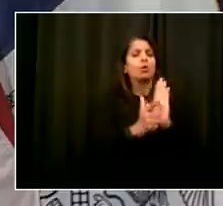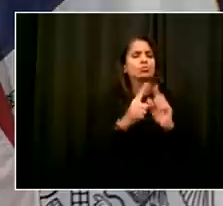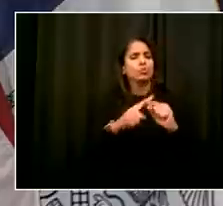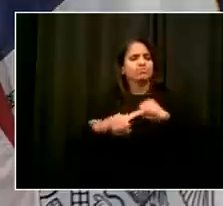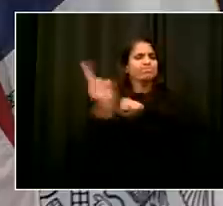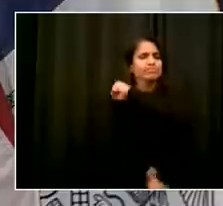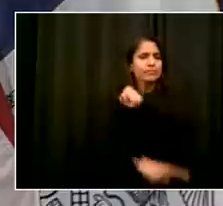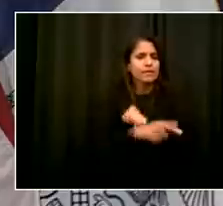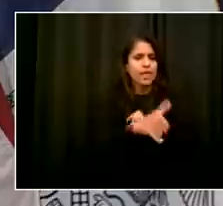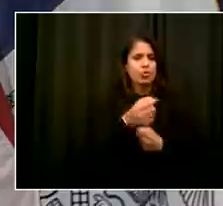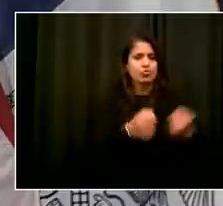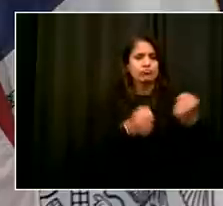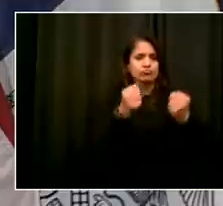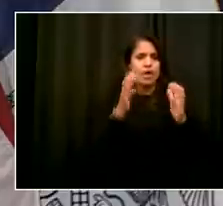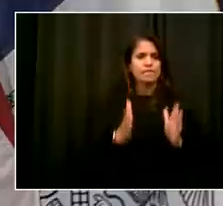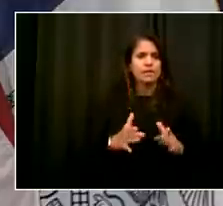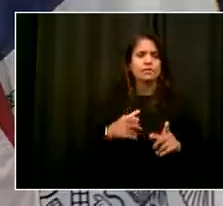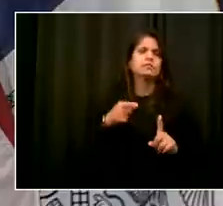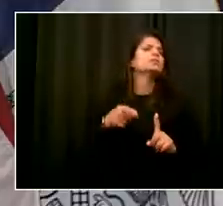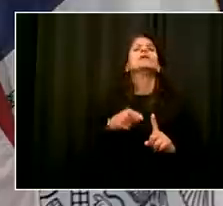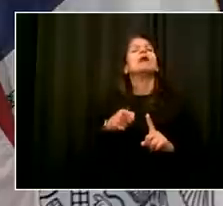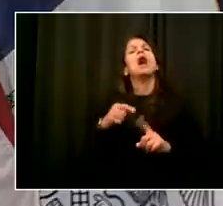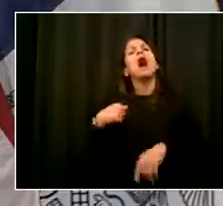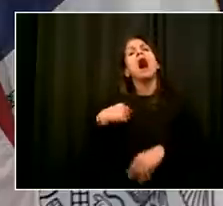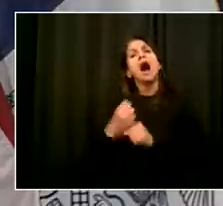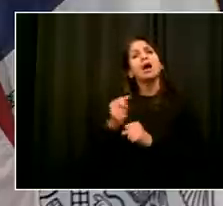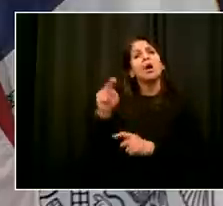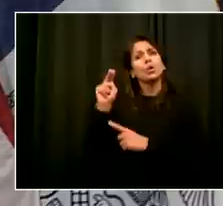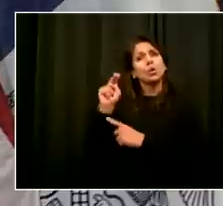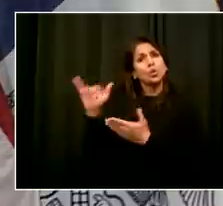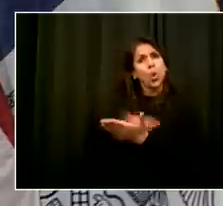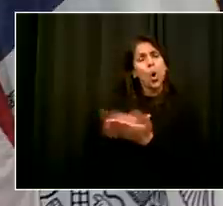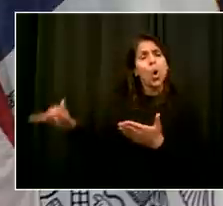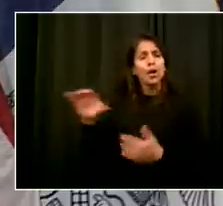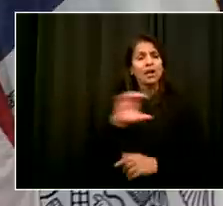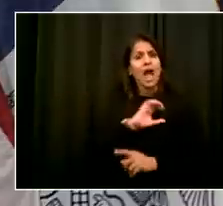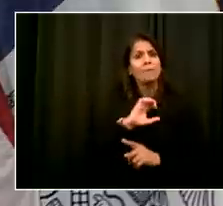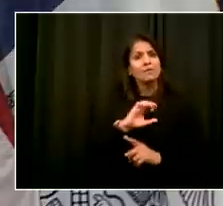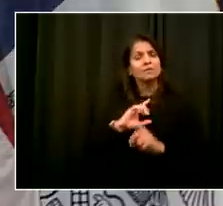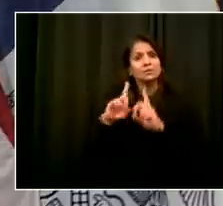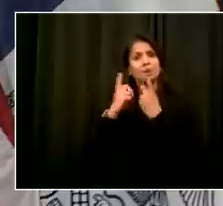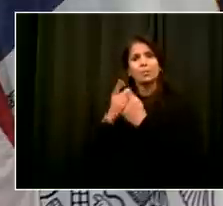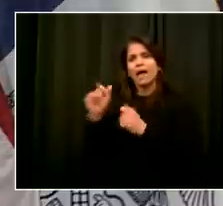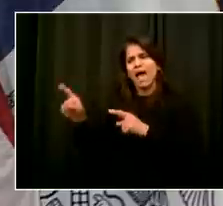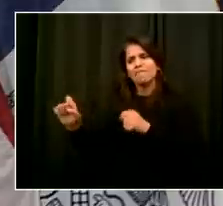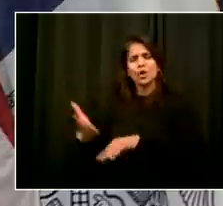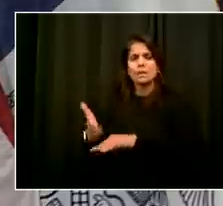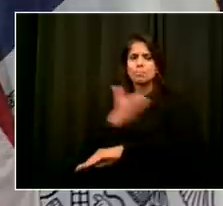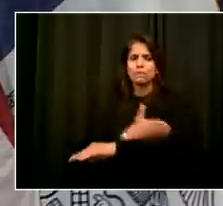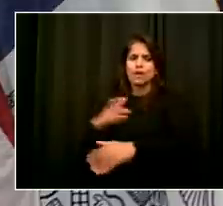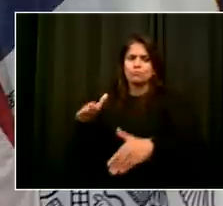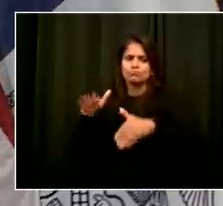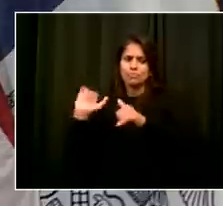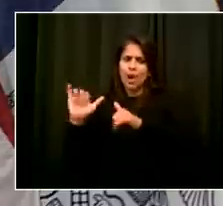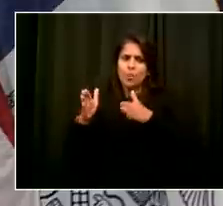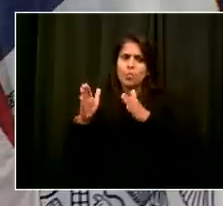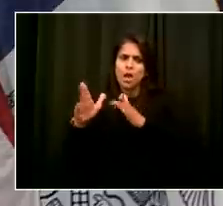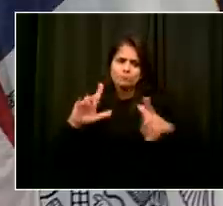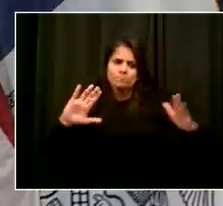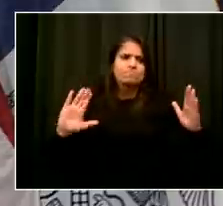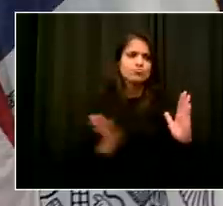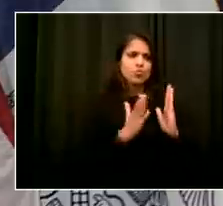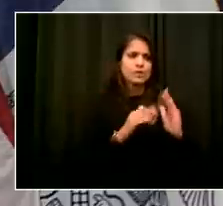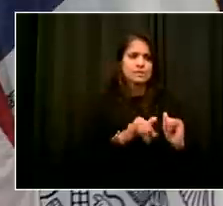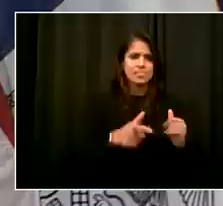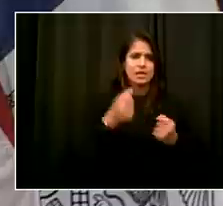been a lot of good work by NYPD to make Vision Zero come alive. It never would have worked without NYPD, but there's still more that we can do to tighten